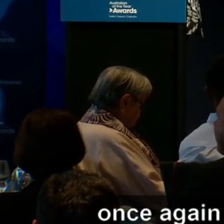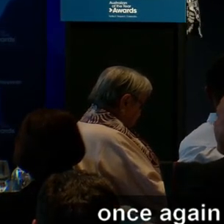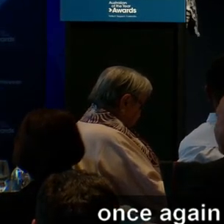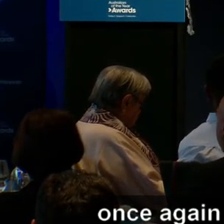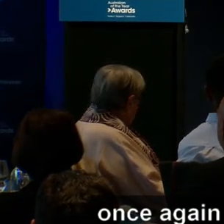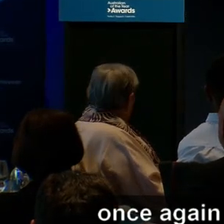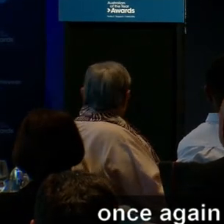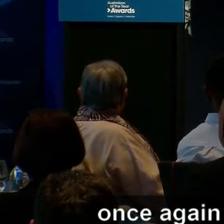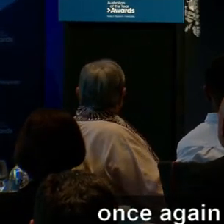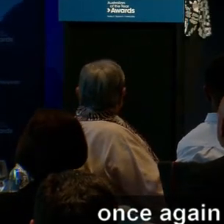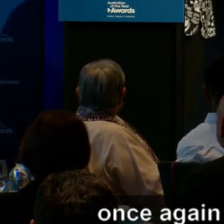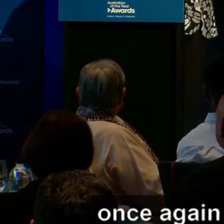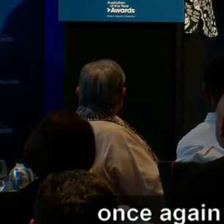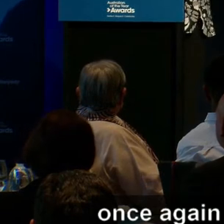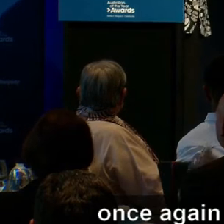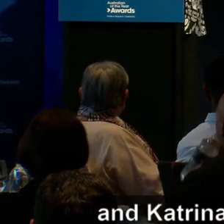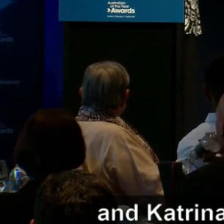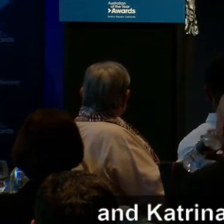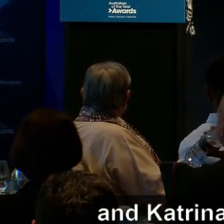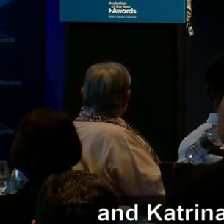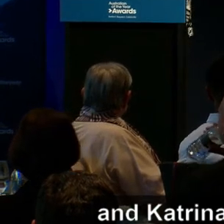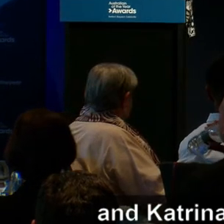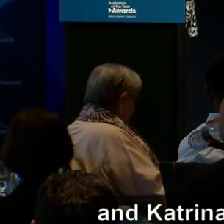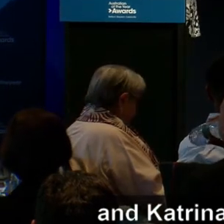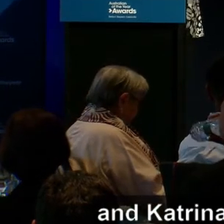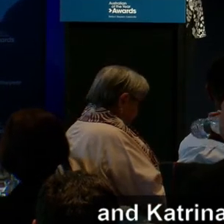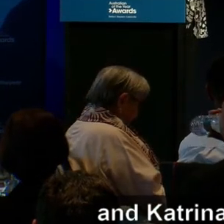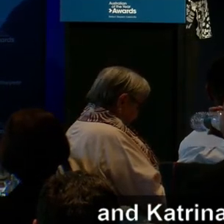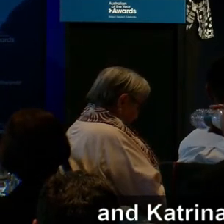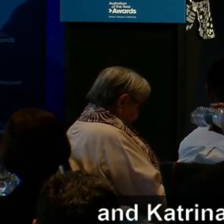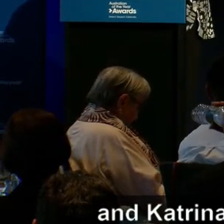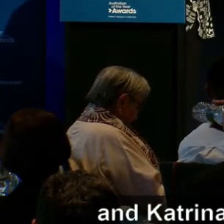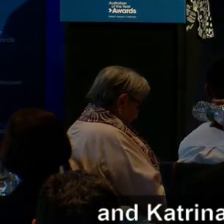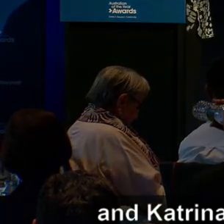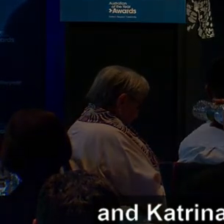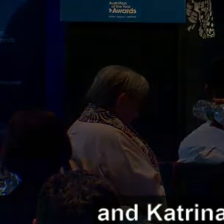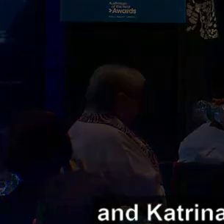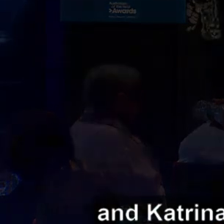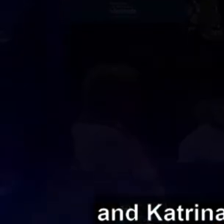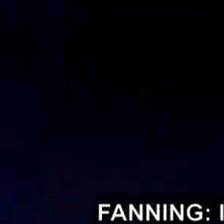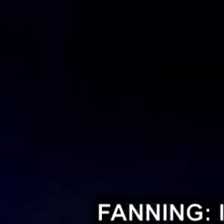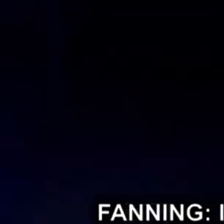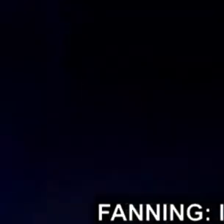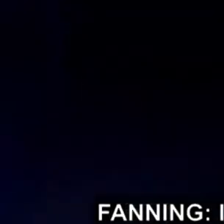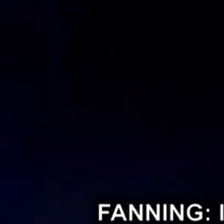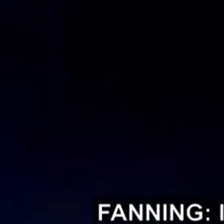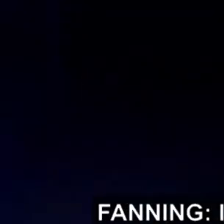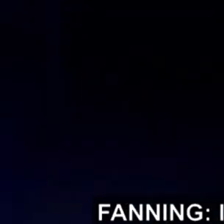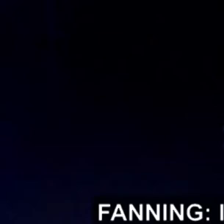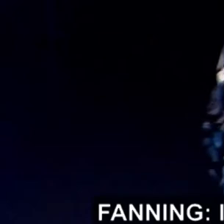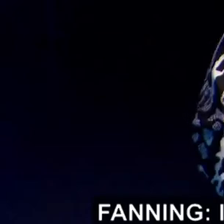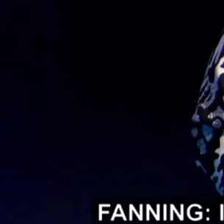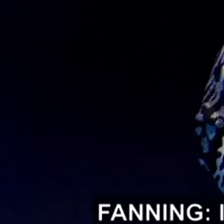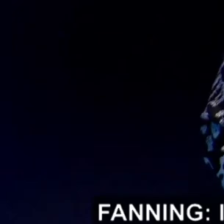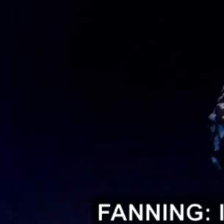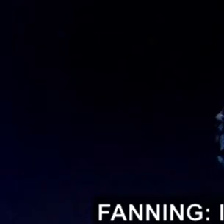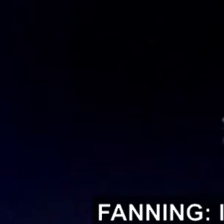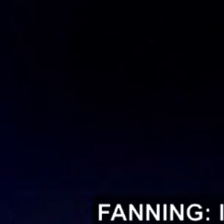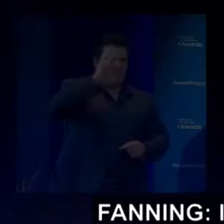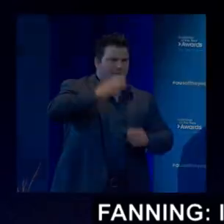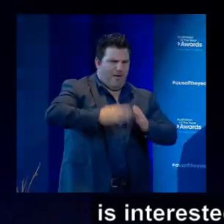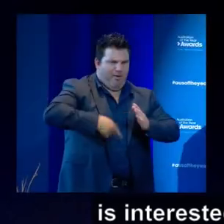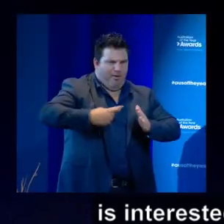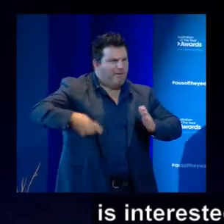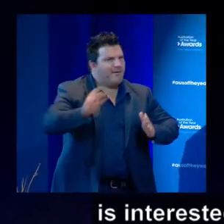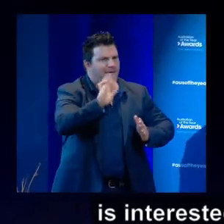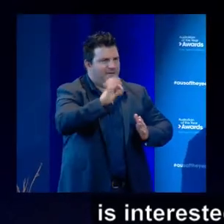I feel like I'm in the worst position of the night. No one's interested in what I have to say because this is the most important thing. So bear with me